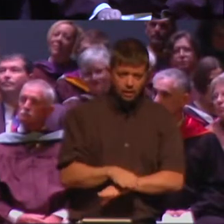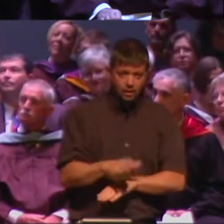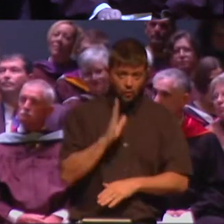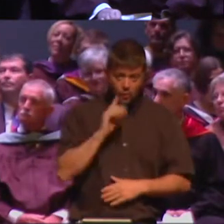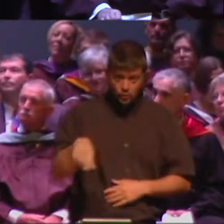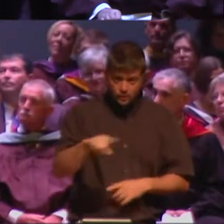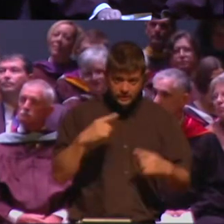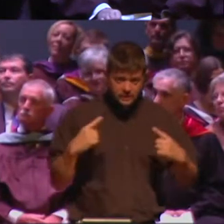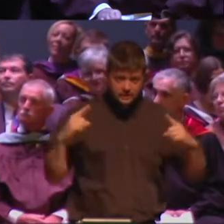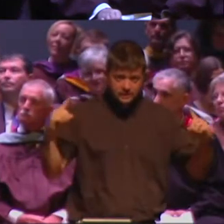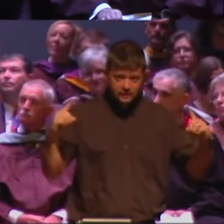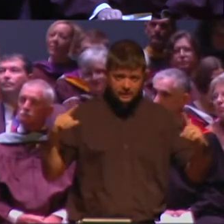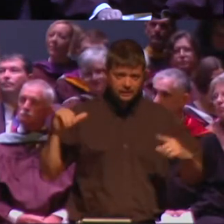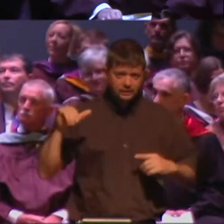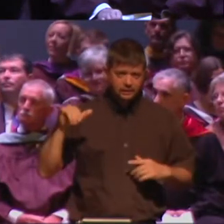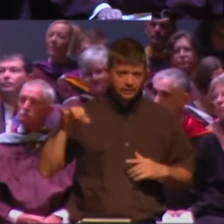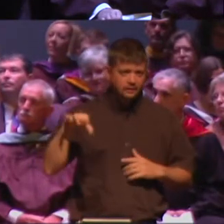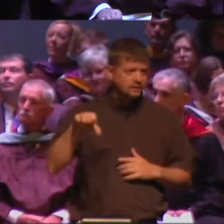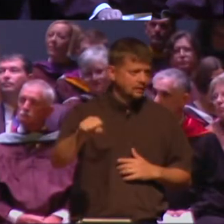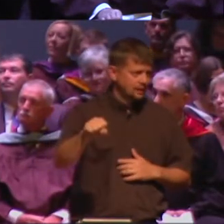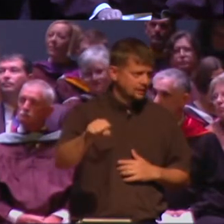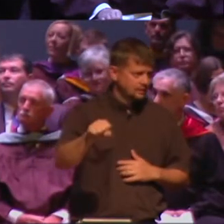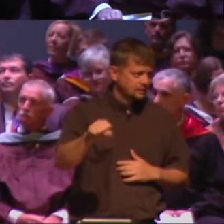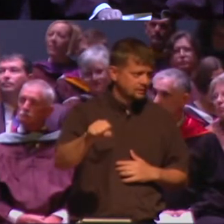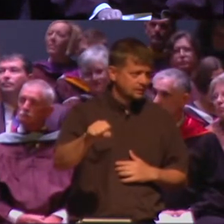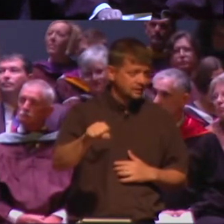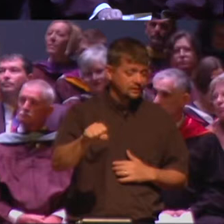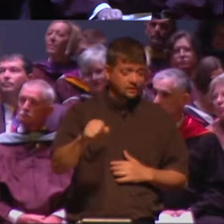succeed? Yes, you will indeed.